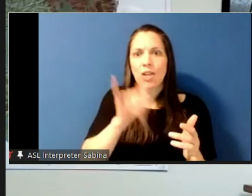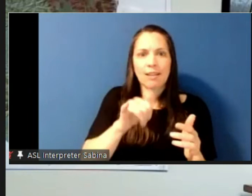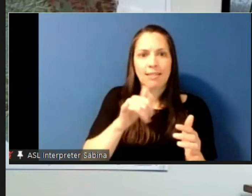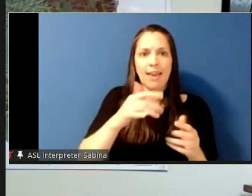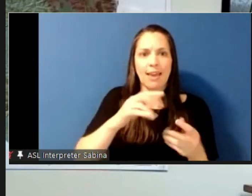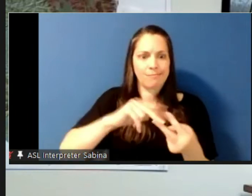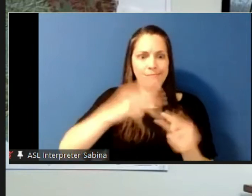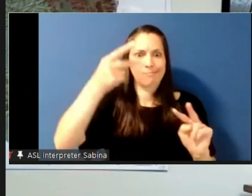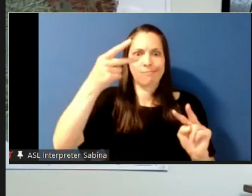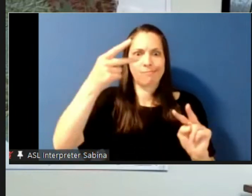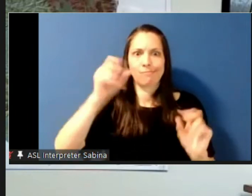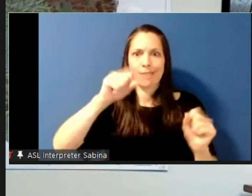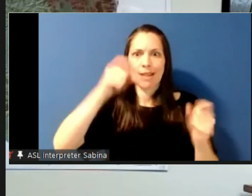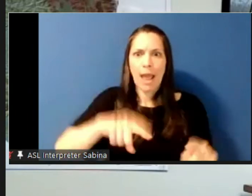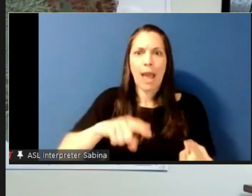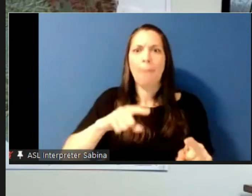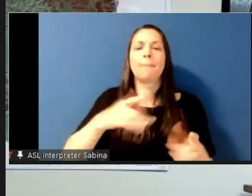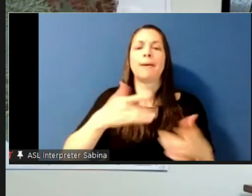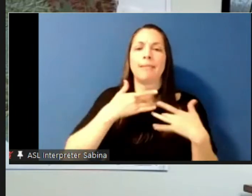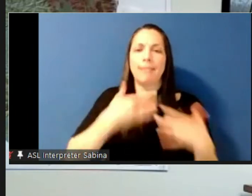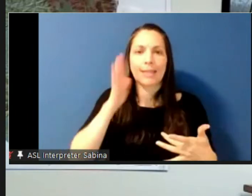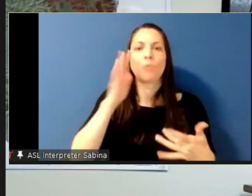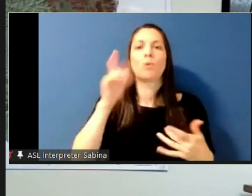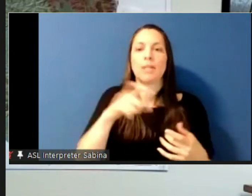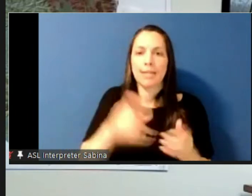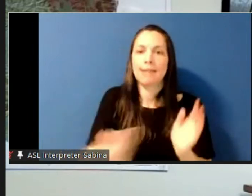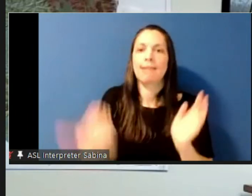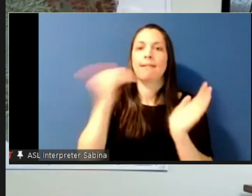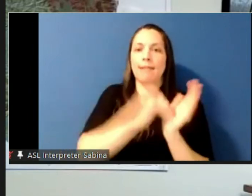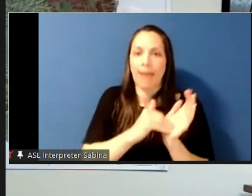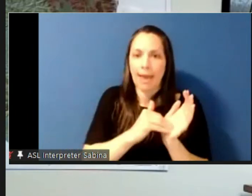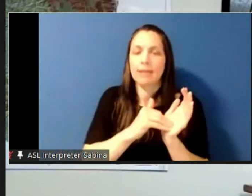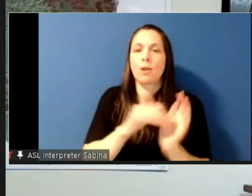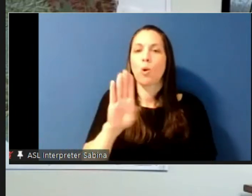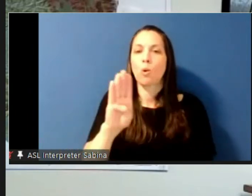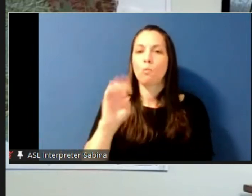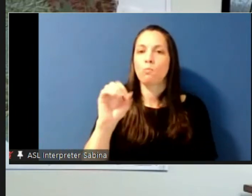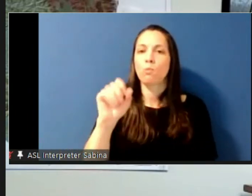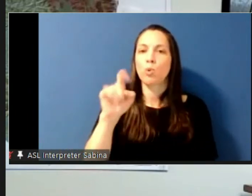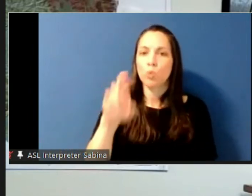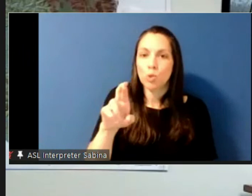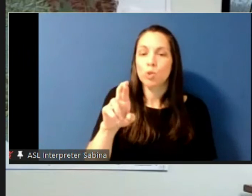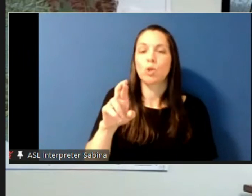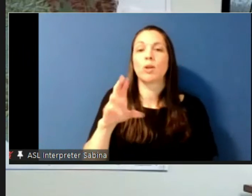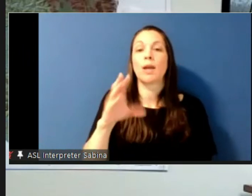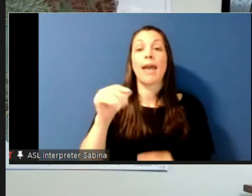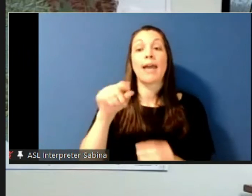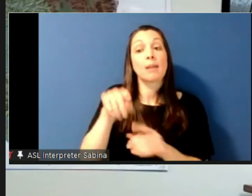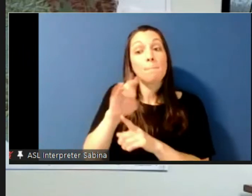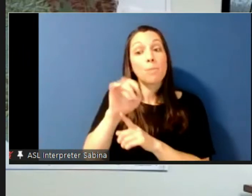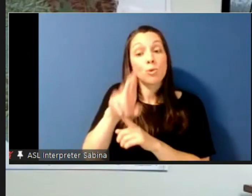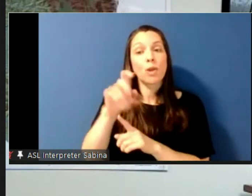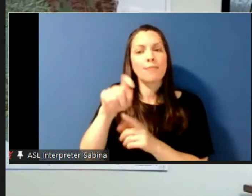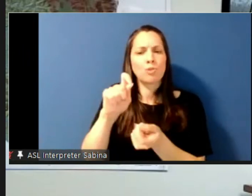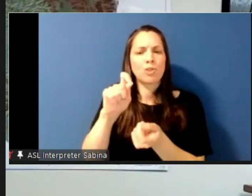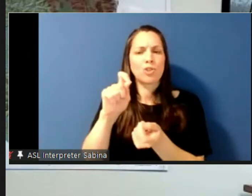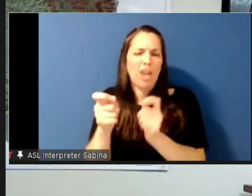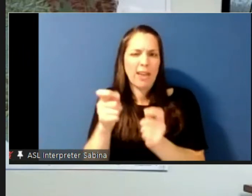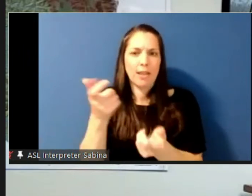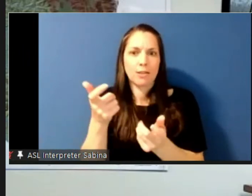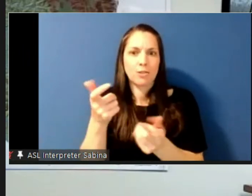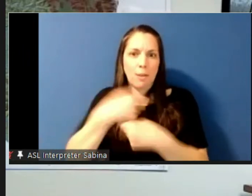mutation, and the more likely you're going to need boosters with some changes in those boosters to cover the new